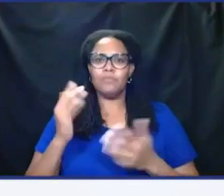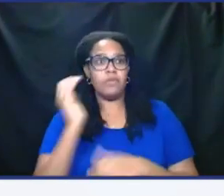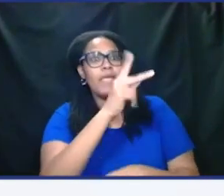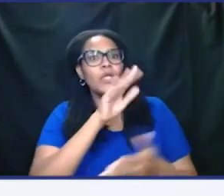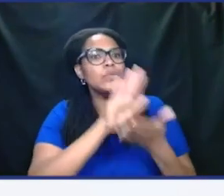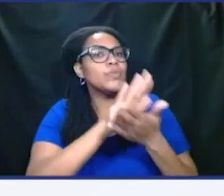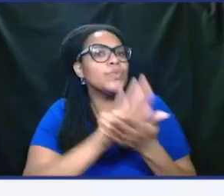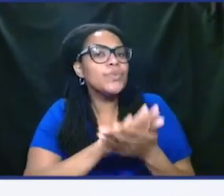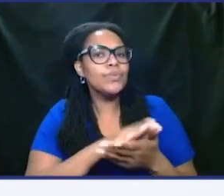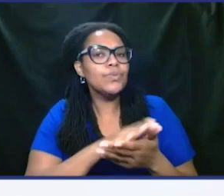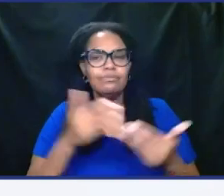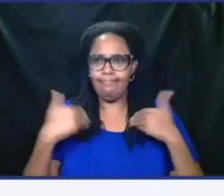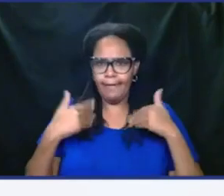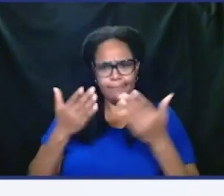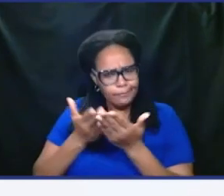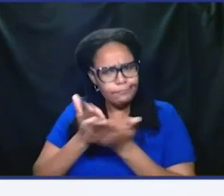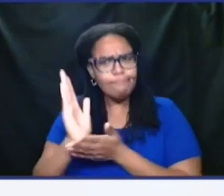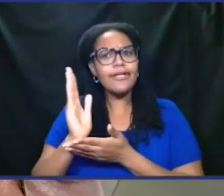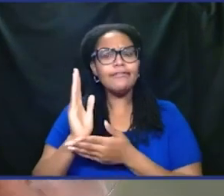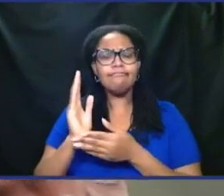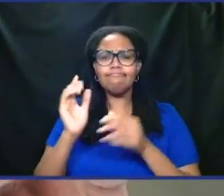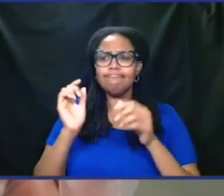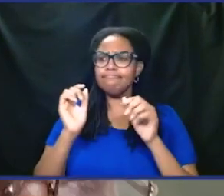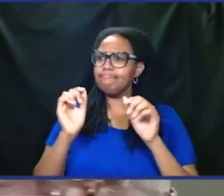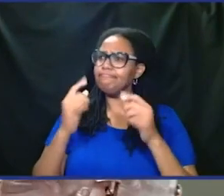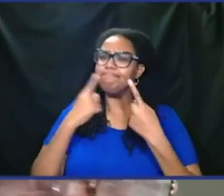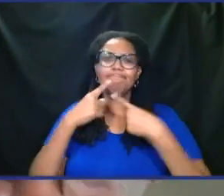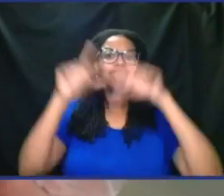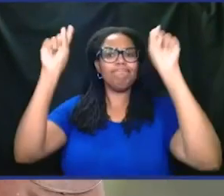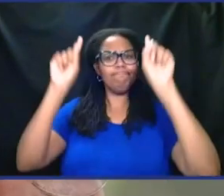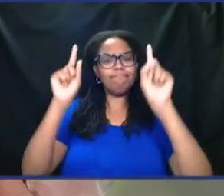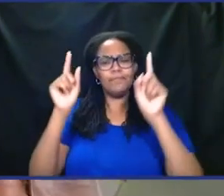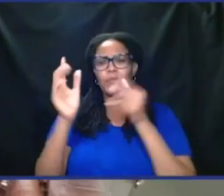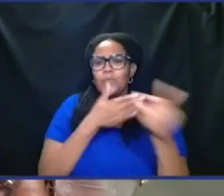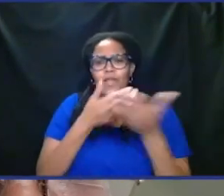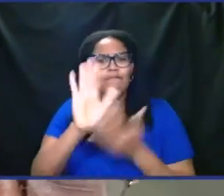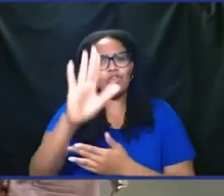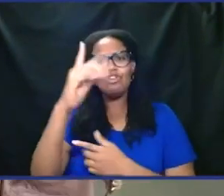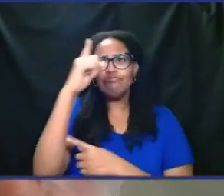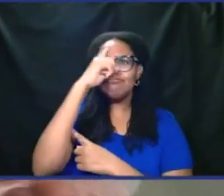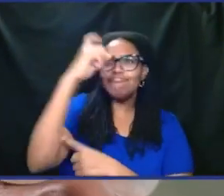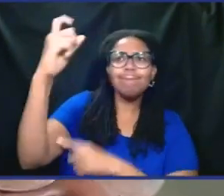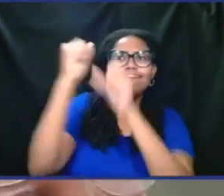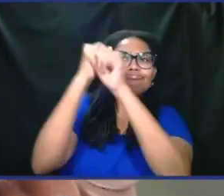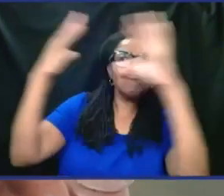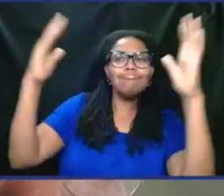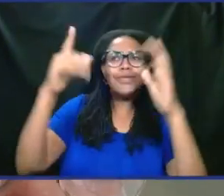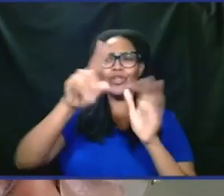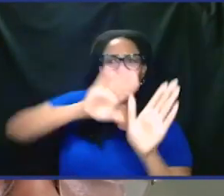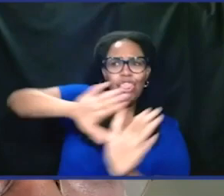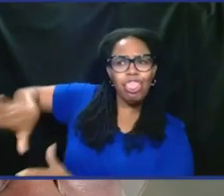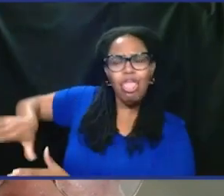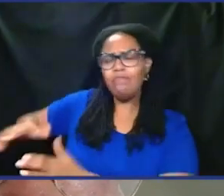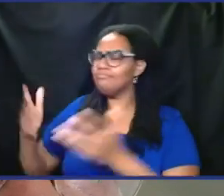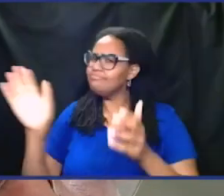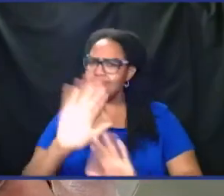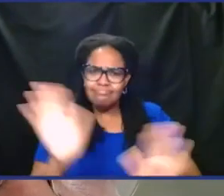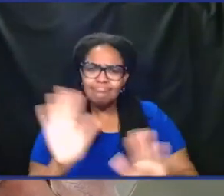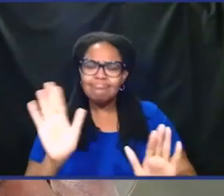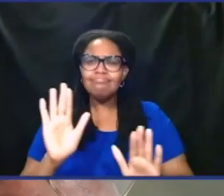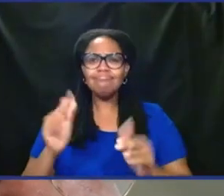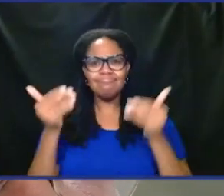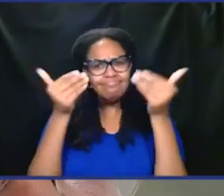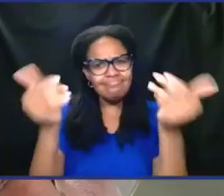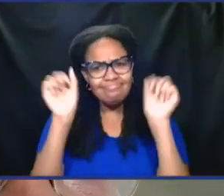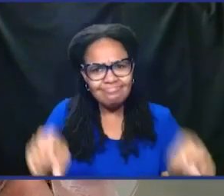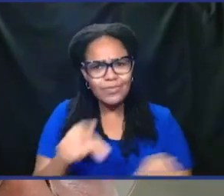to school. You deserve to fulfill some of those dreams that have been buried for so long.